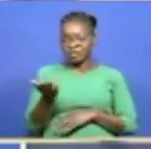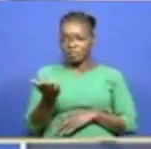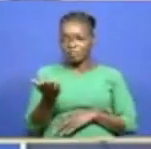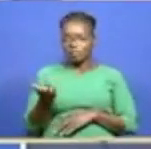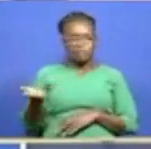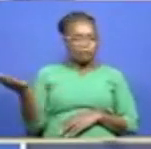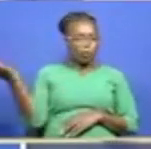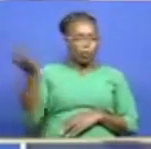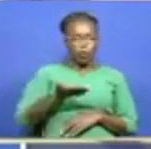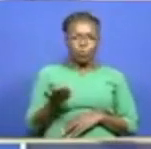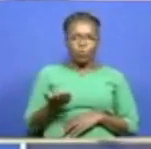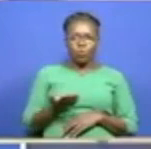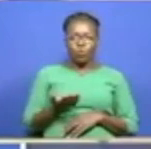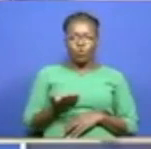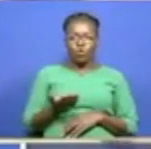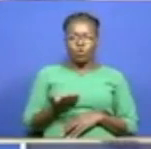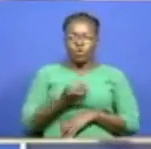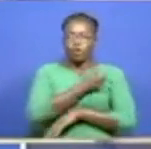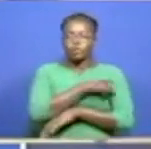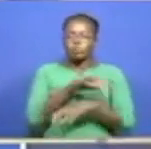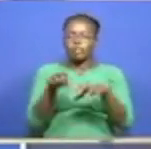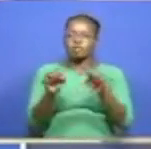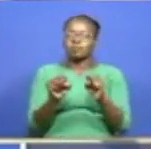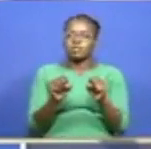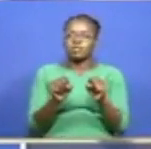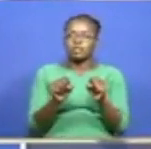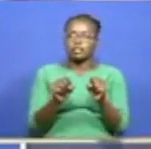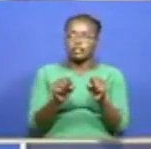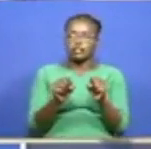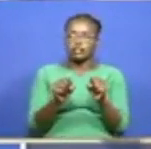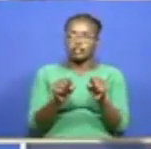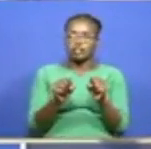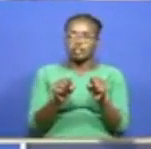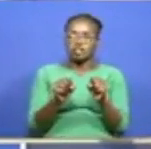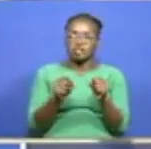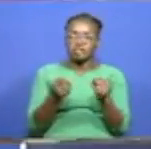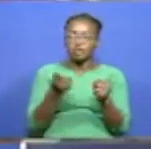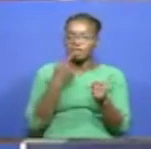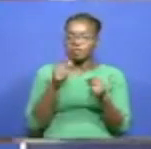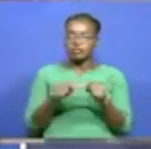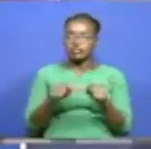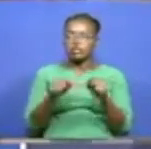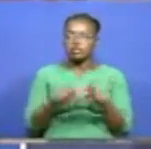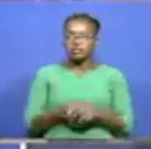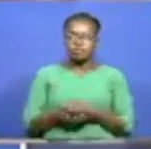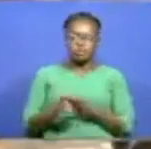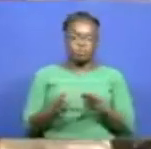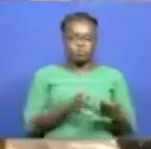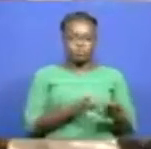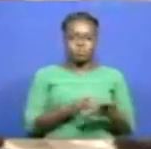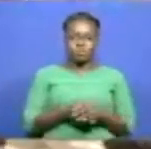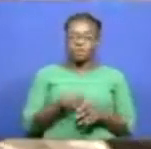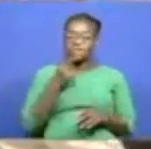tunapanga baada ya kupelekwa hospitali alikuwa admitted na nafikiri sasa hivi tunaongea anaendelea na matibabu. Elsewhere, residents of